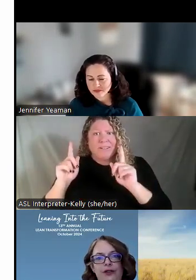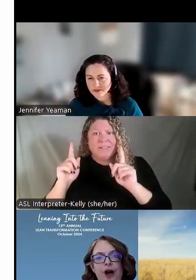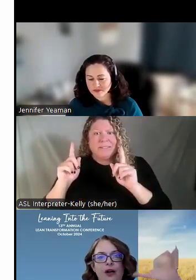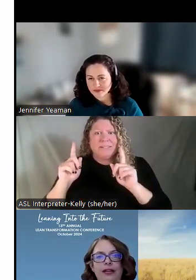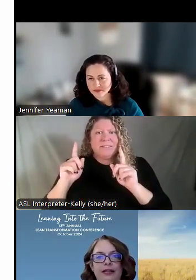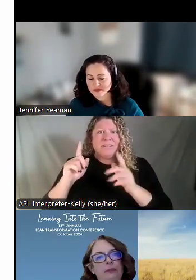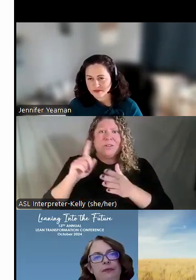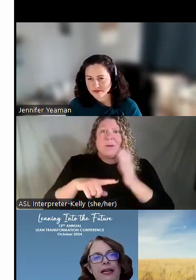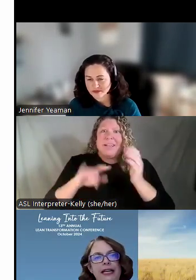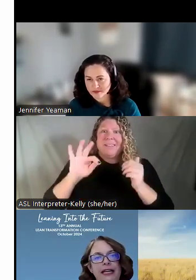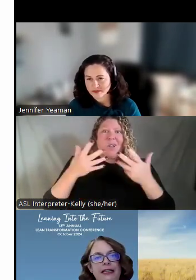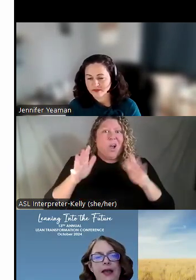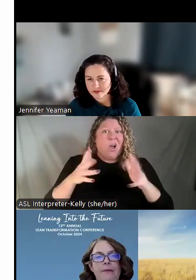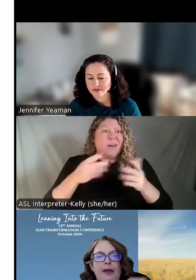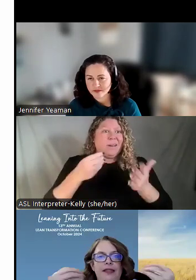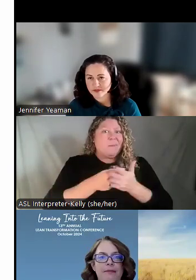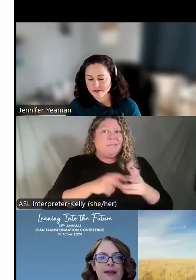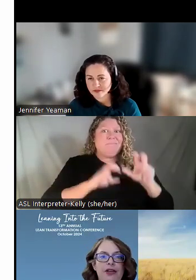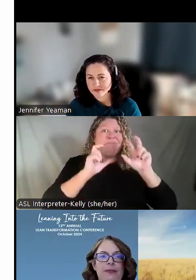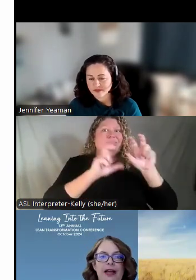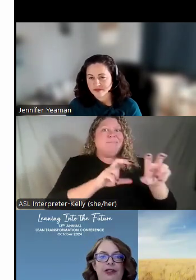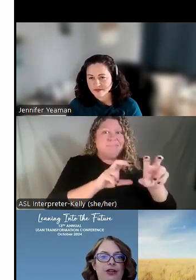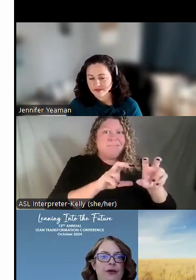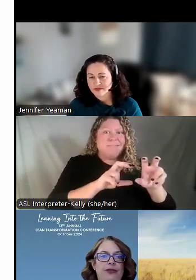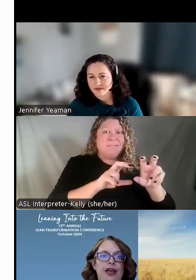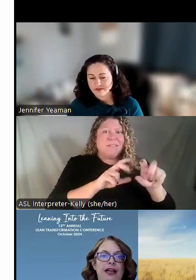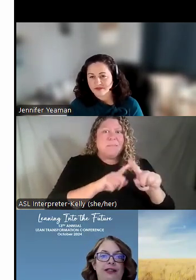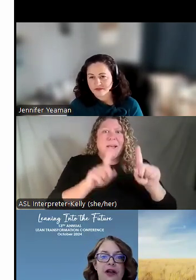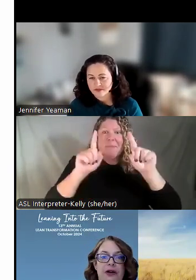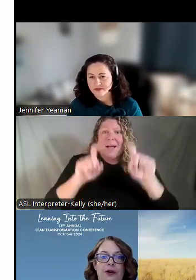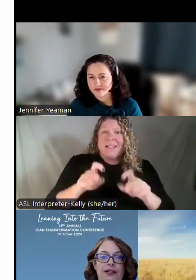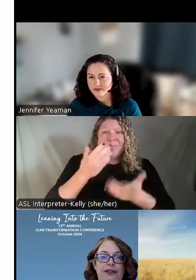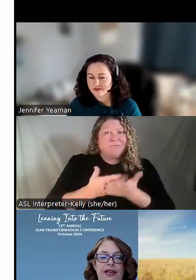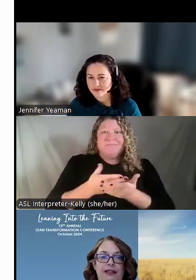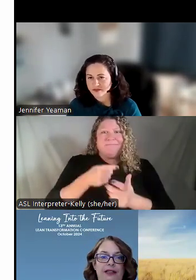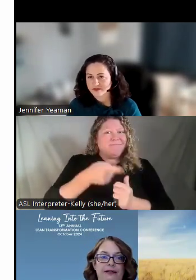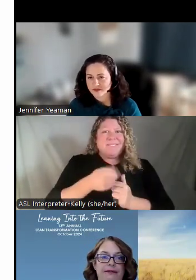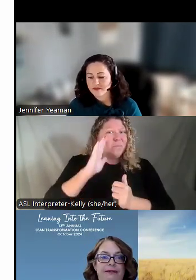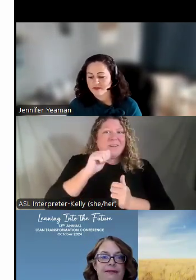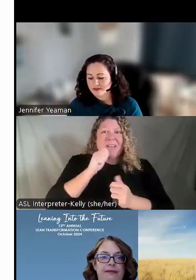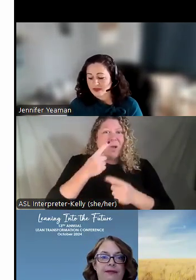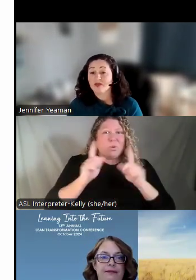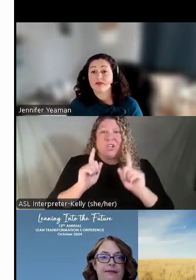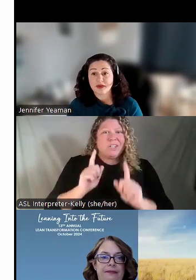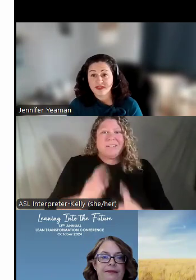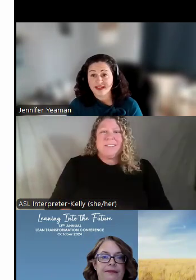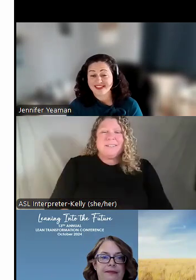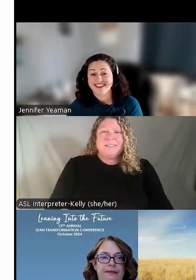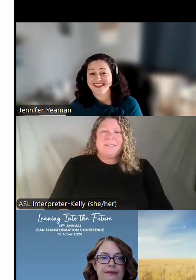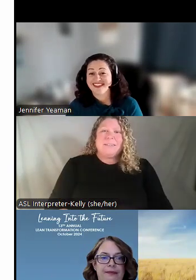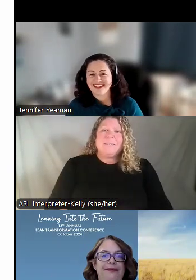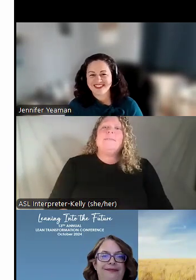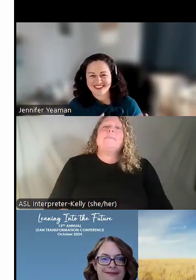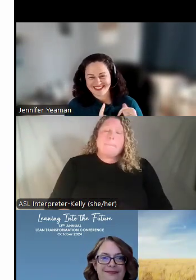where you've already dumped money in, but then maybe your pilot shows that it's not going to work as intended?